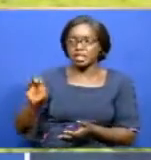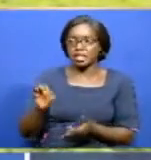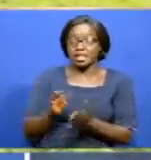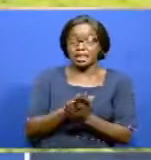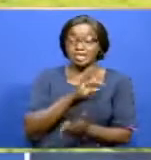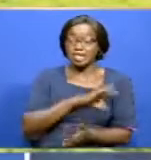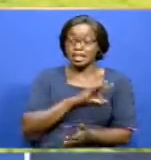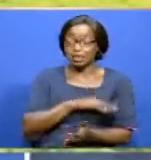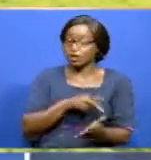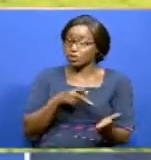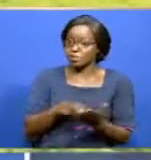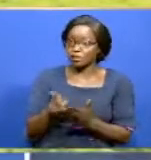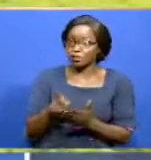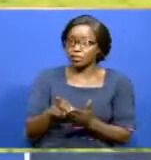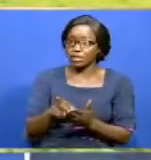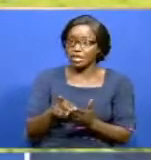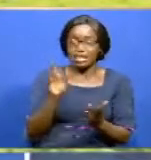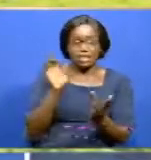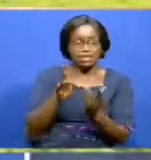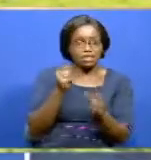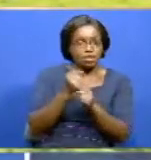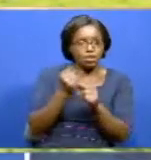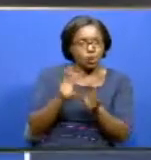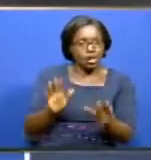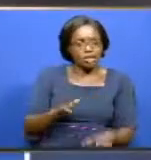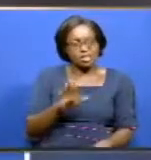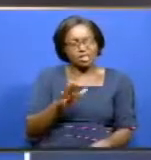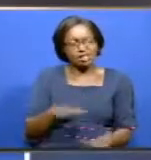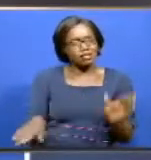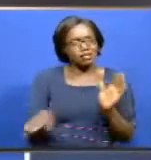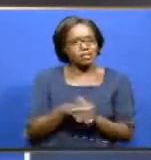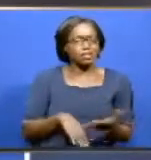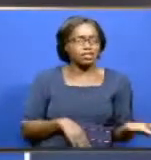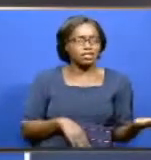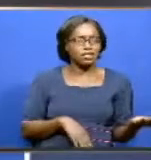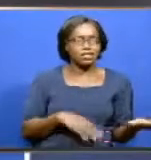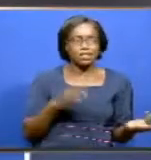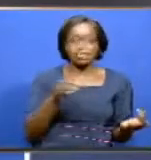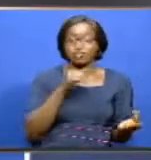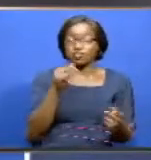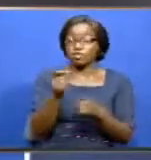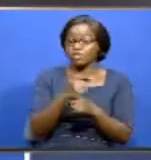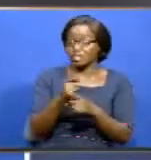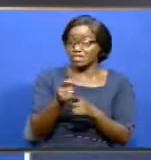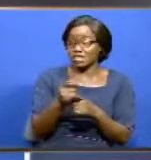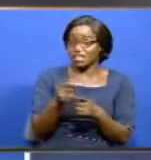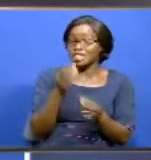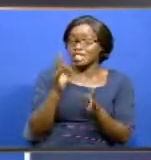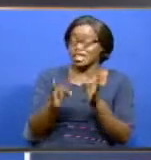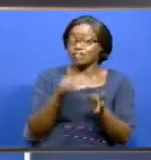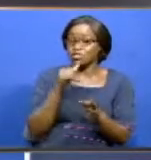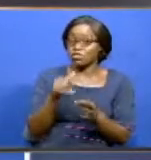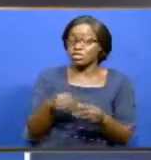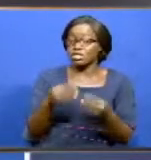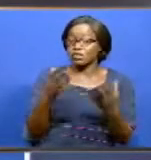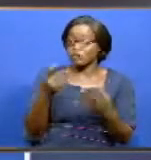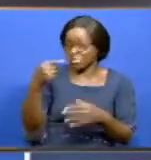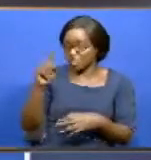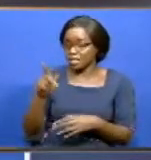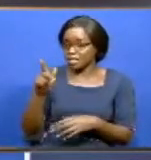allowances payable to him and testing of his workers, he gets suspended. If you don't train health workers, if you don't give them the right